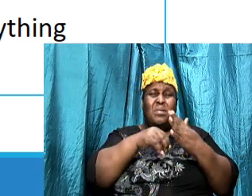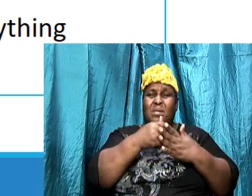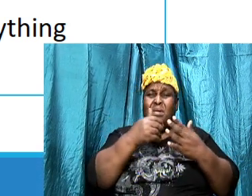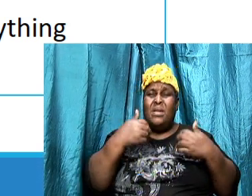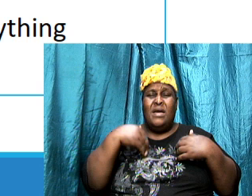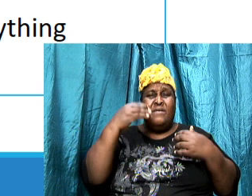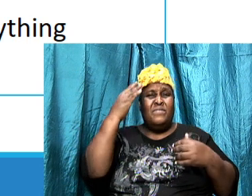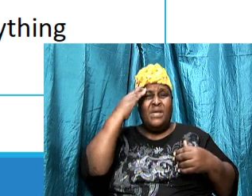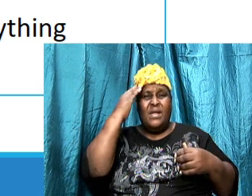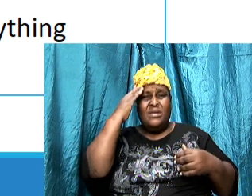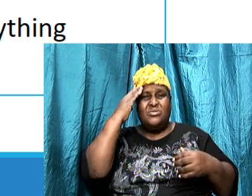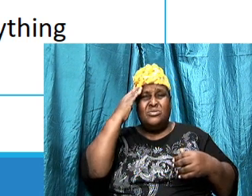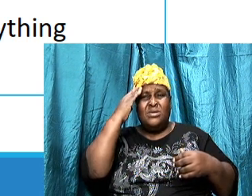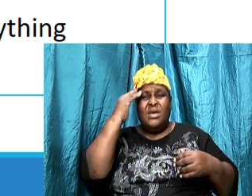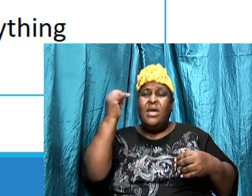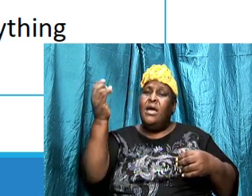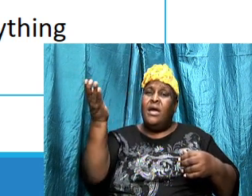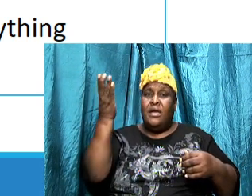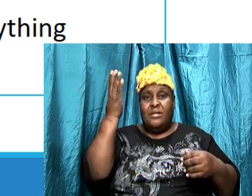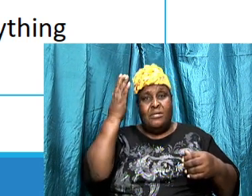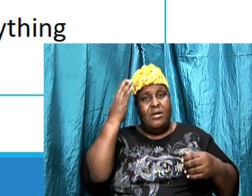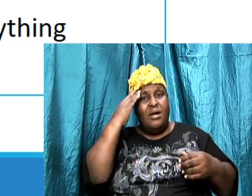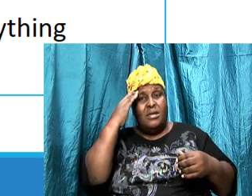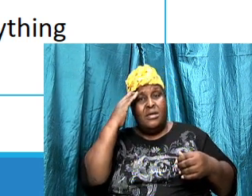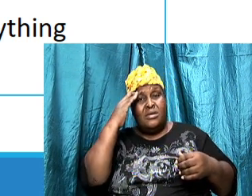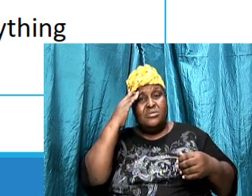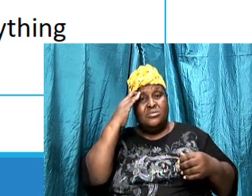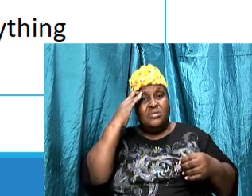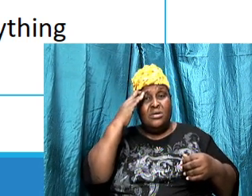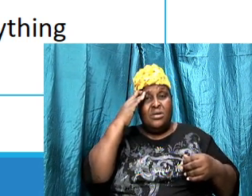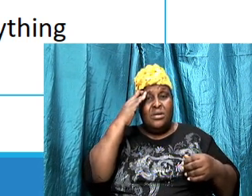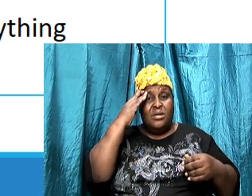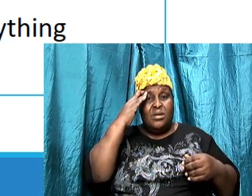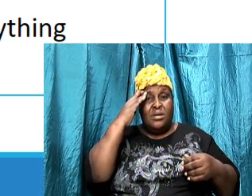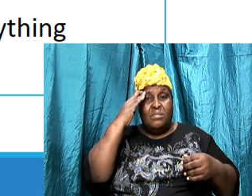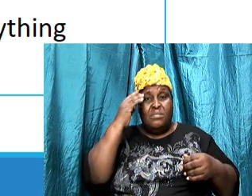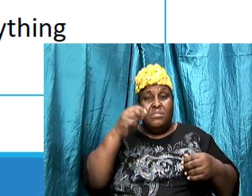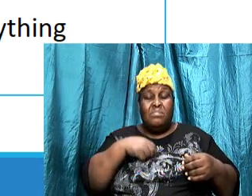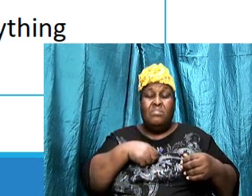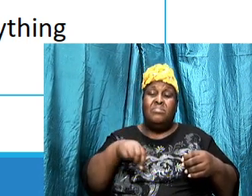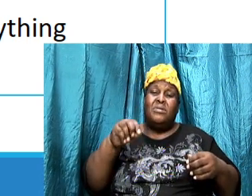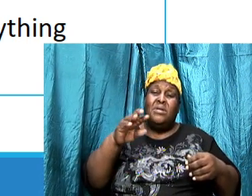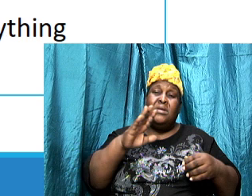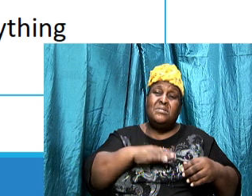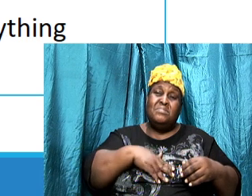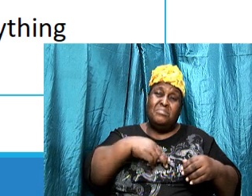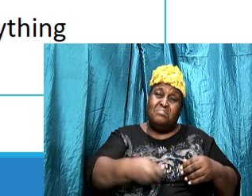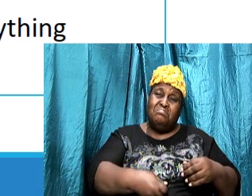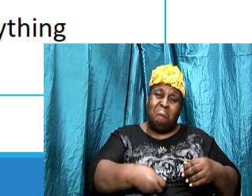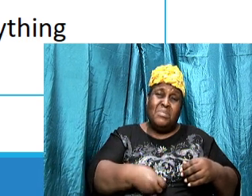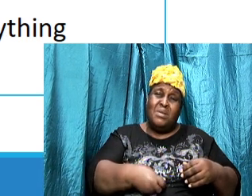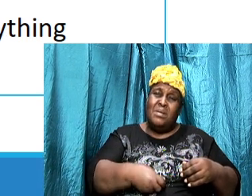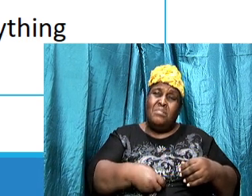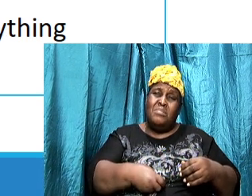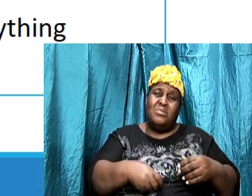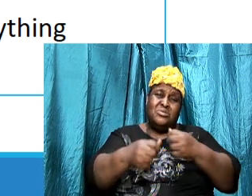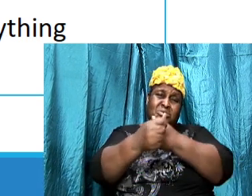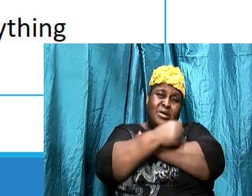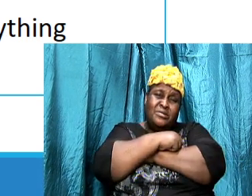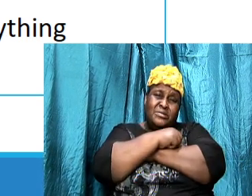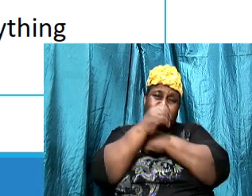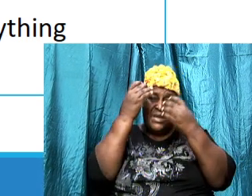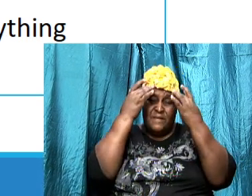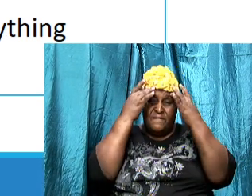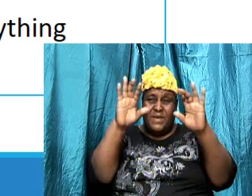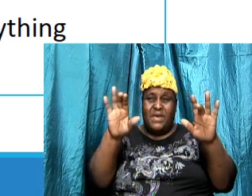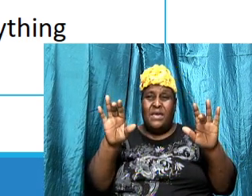We know that we all have knowledge, and then he went on to say, knowledge puffed up, but charity edified. So Paul says that, so